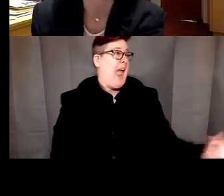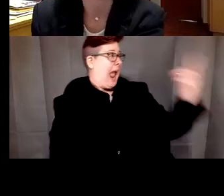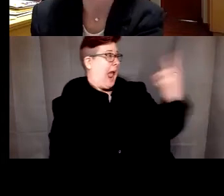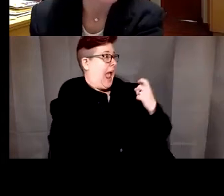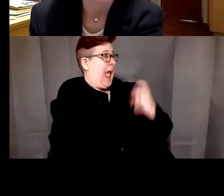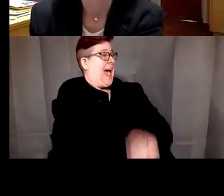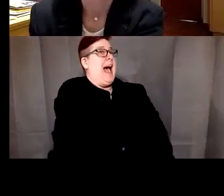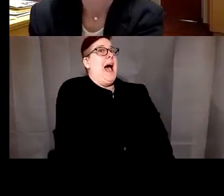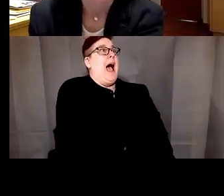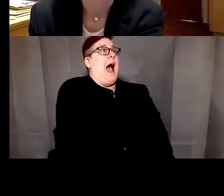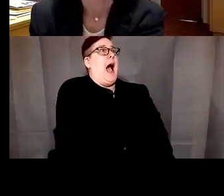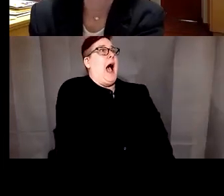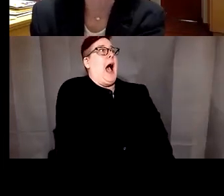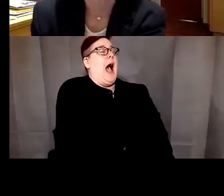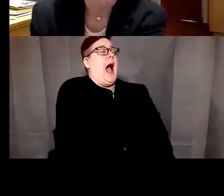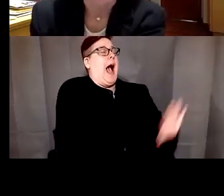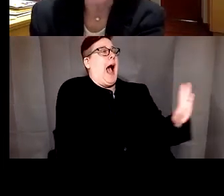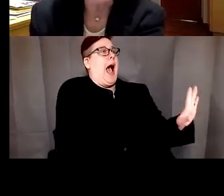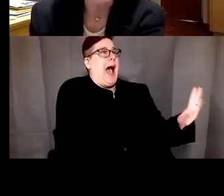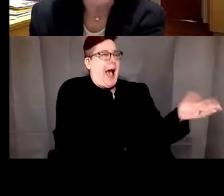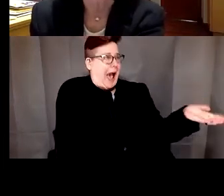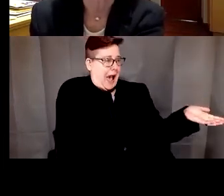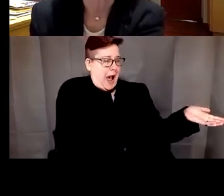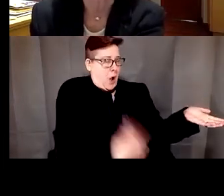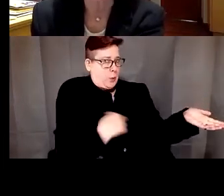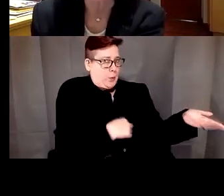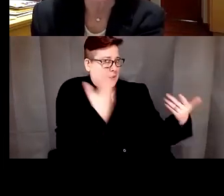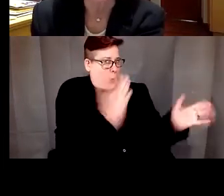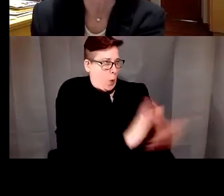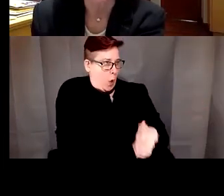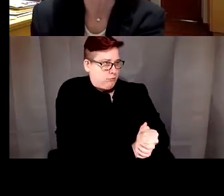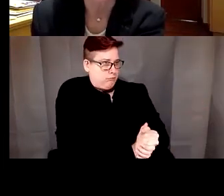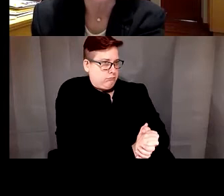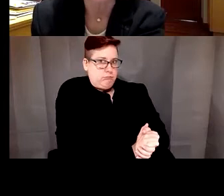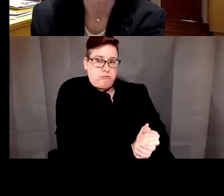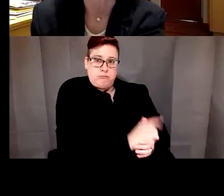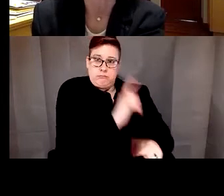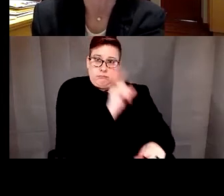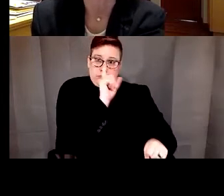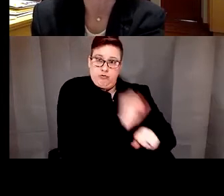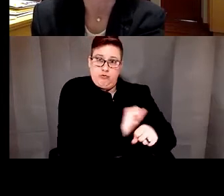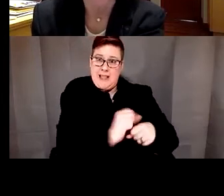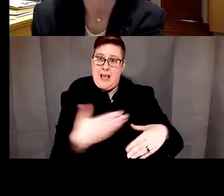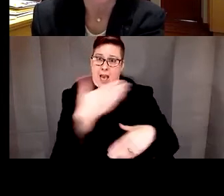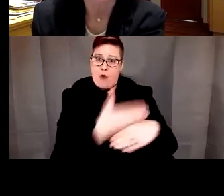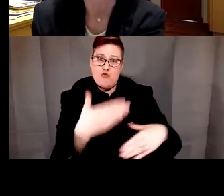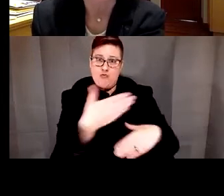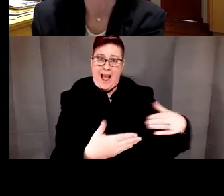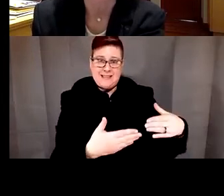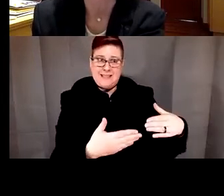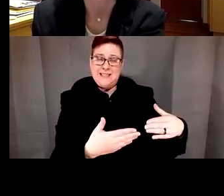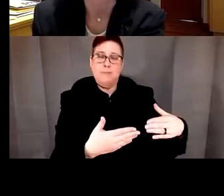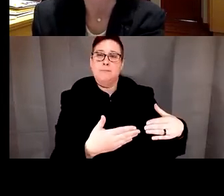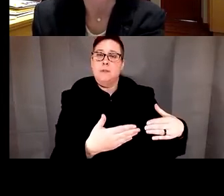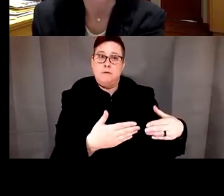say, we don't know. Whether or not the harassment occurred is decided by the fact finder, and